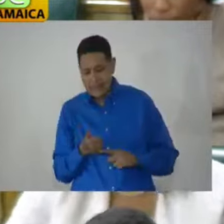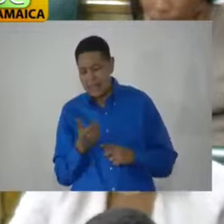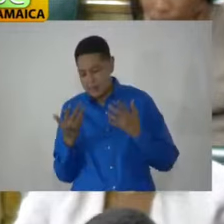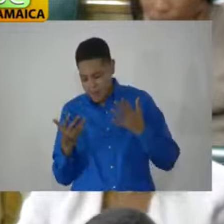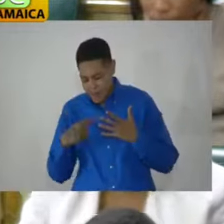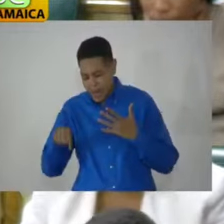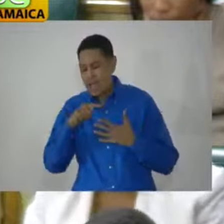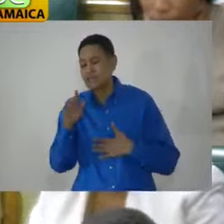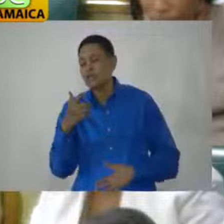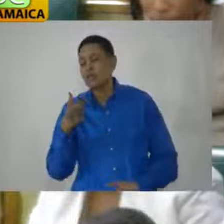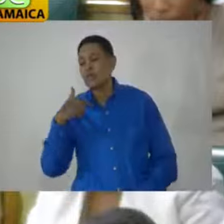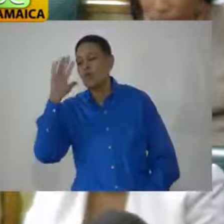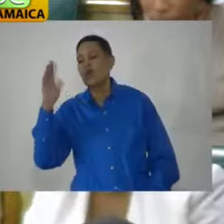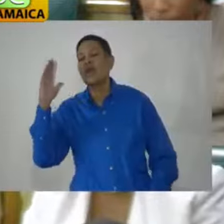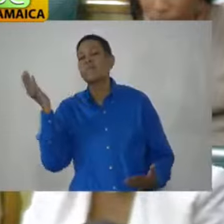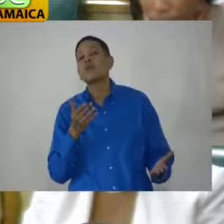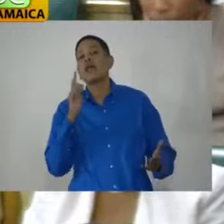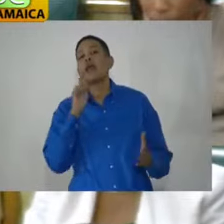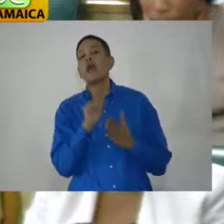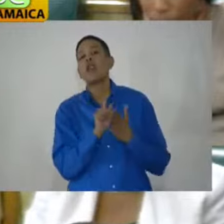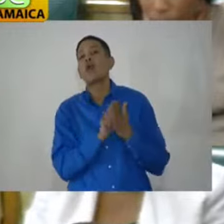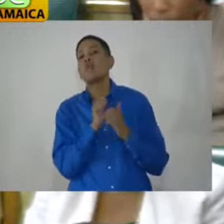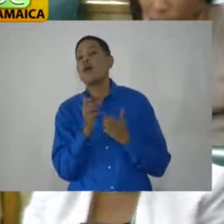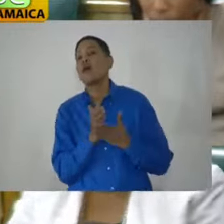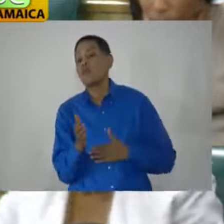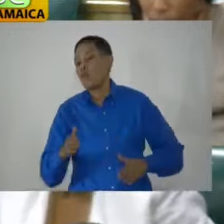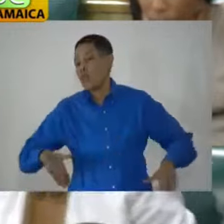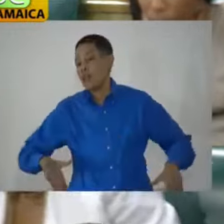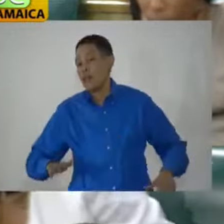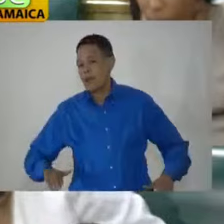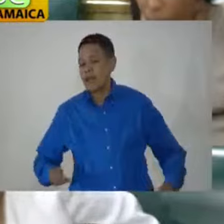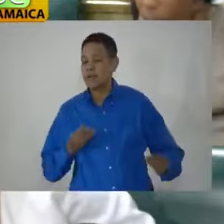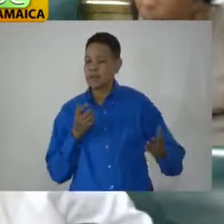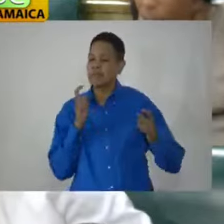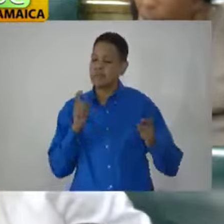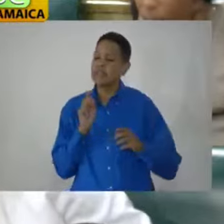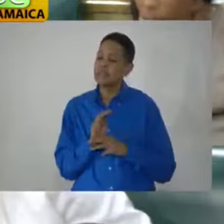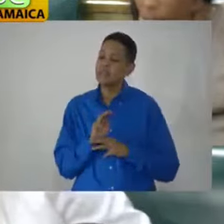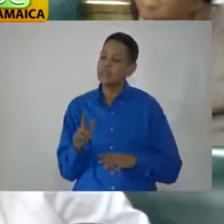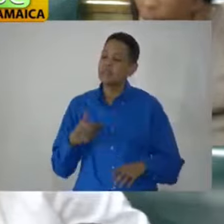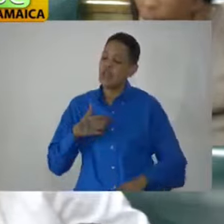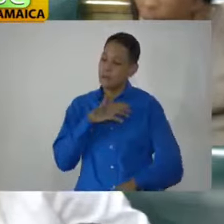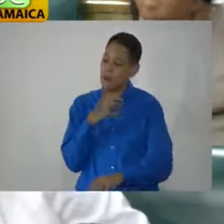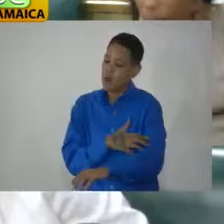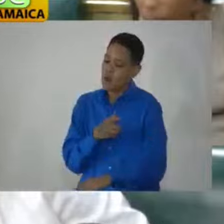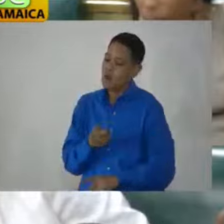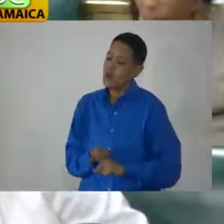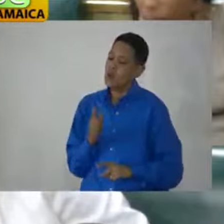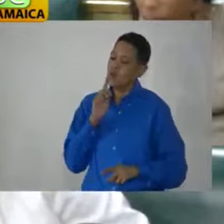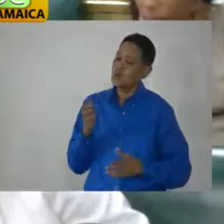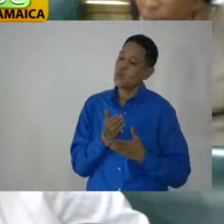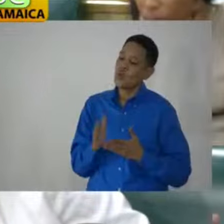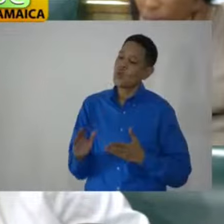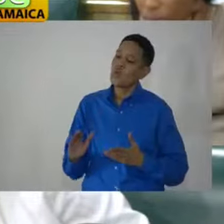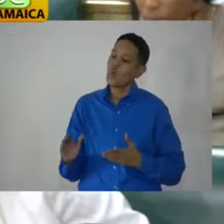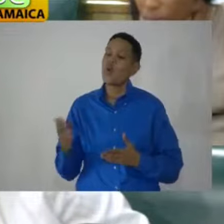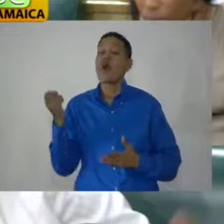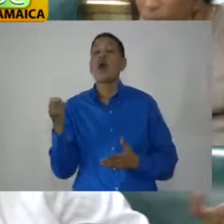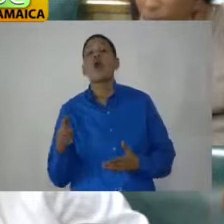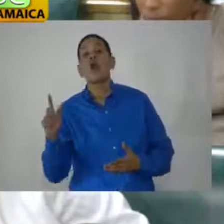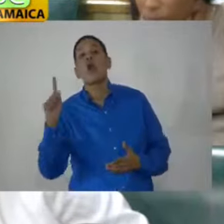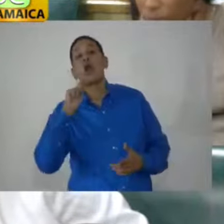next week we will bring a bill to Parliament that gives the minister the power to waive or